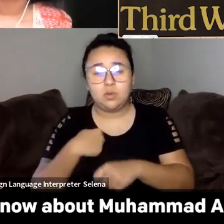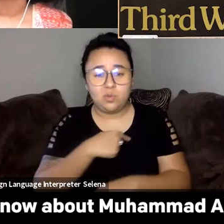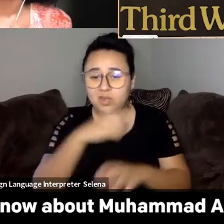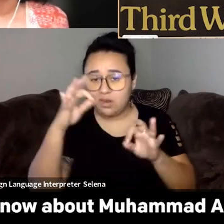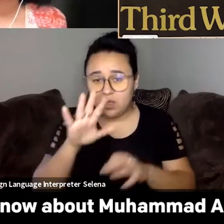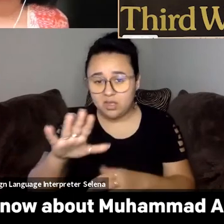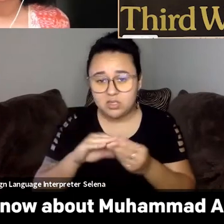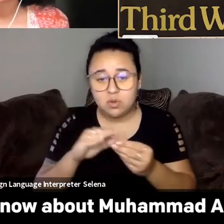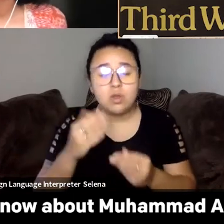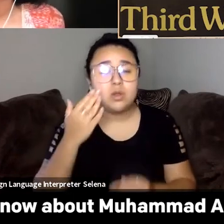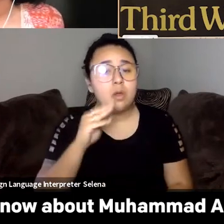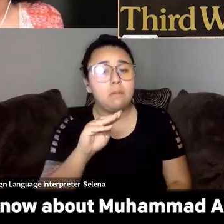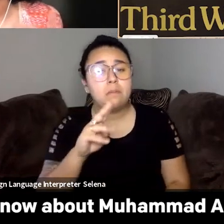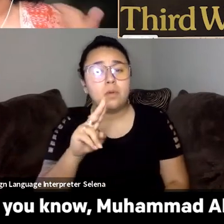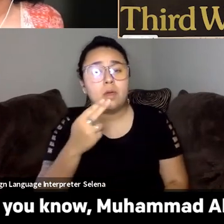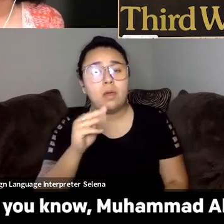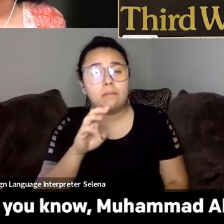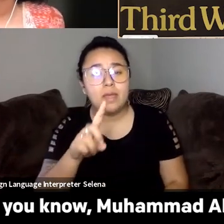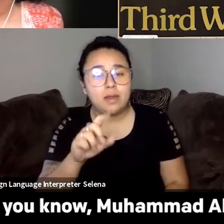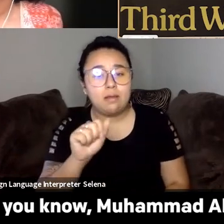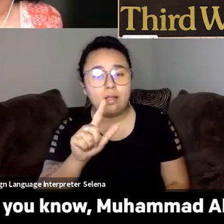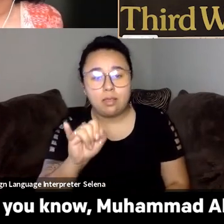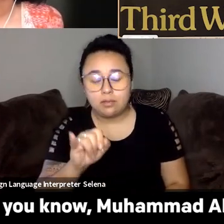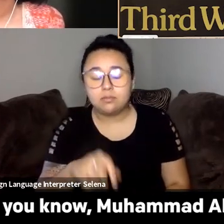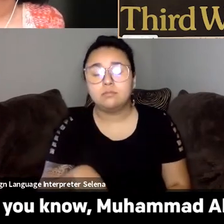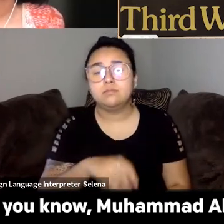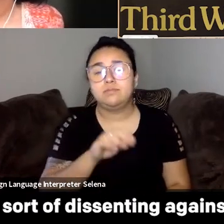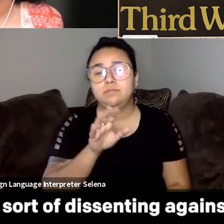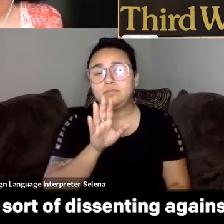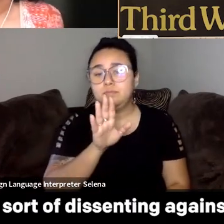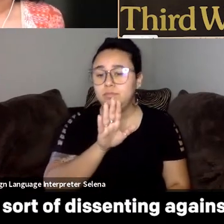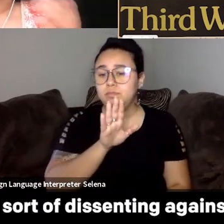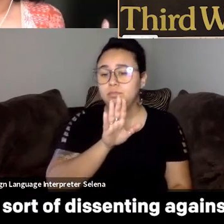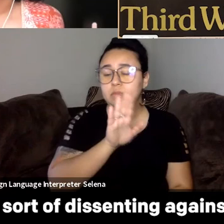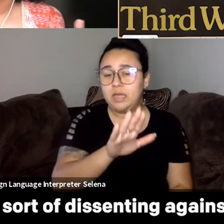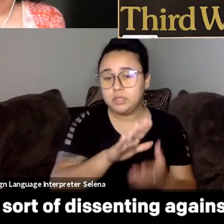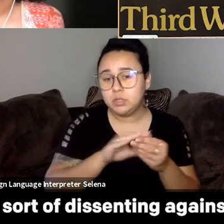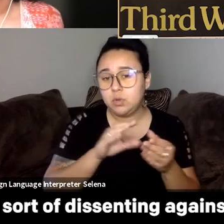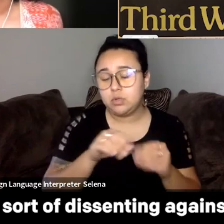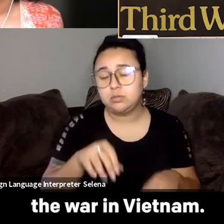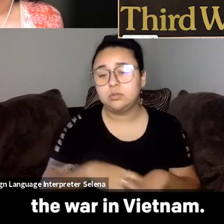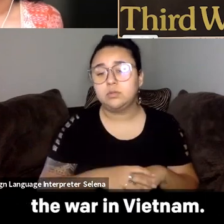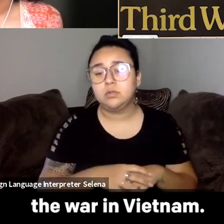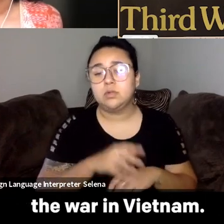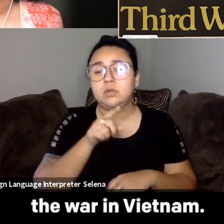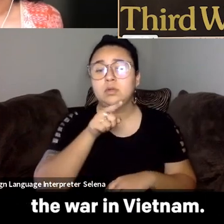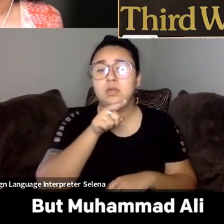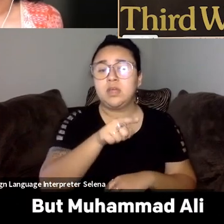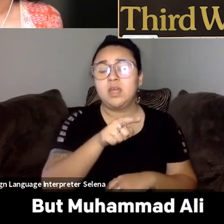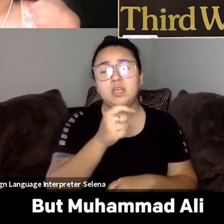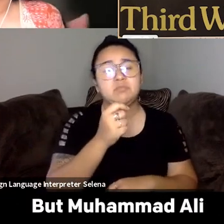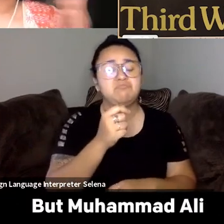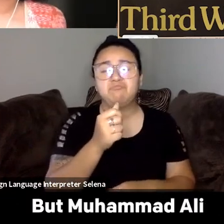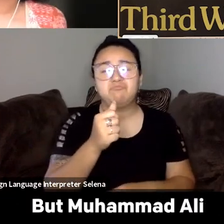know about Muhammad Ali and Muhammad Ali sort of dissenting against the war in Vietnam,